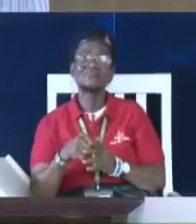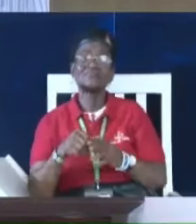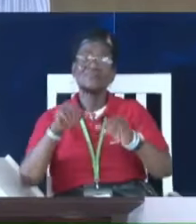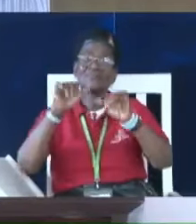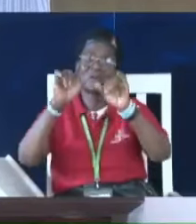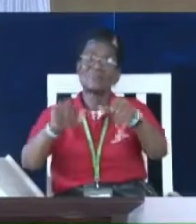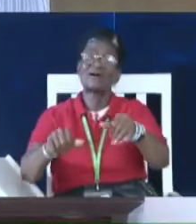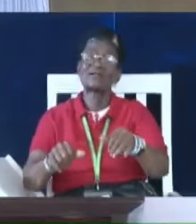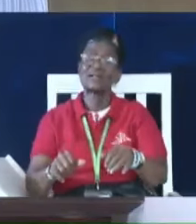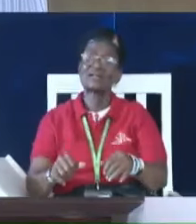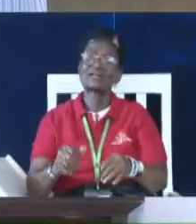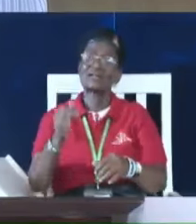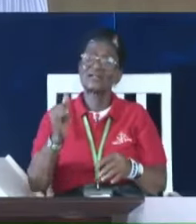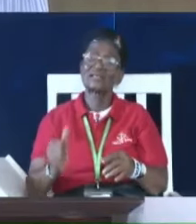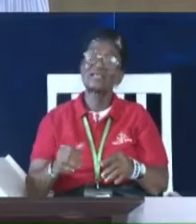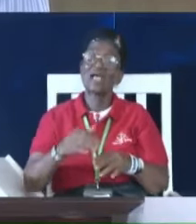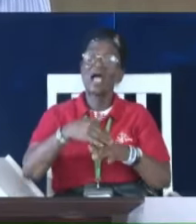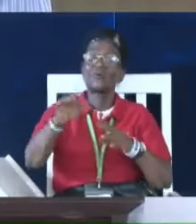Permanently away from sorrow.